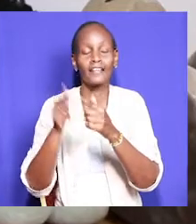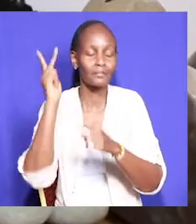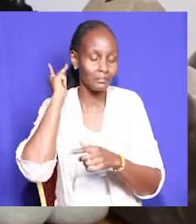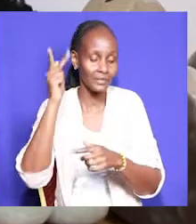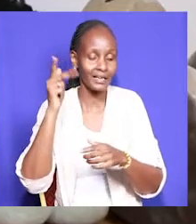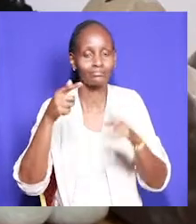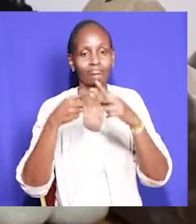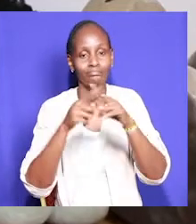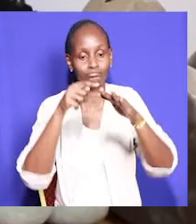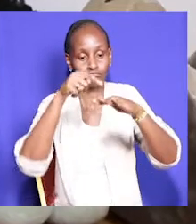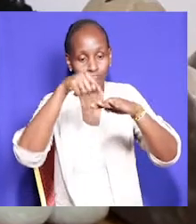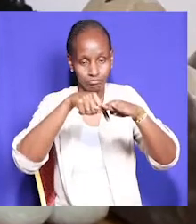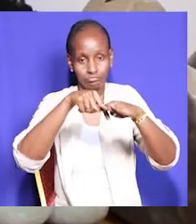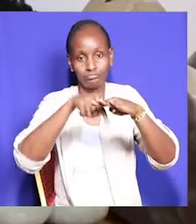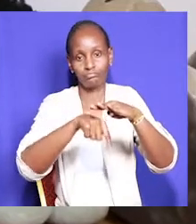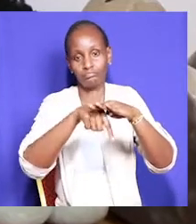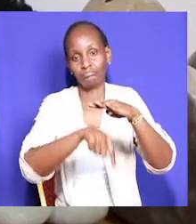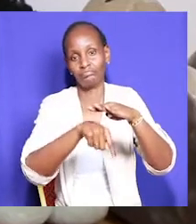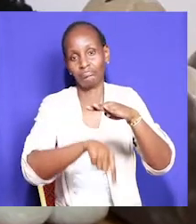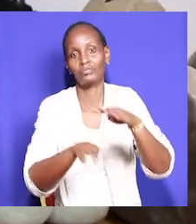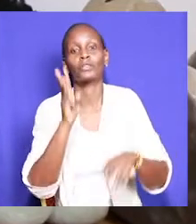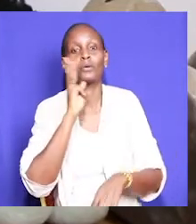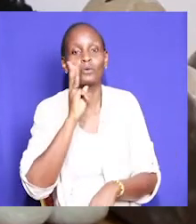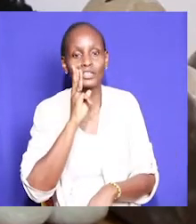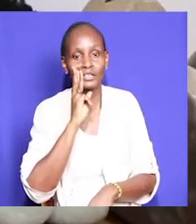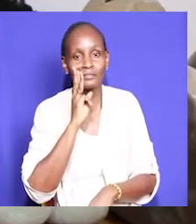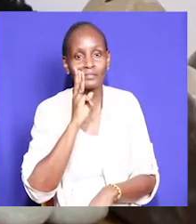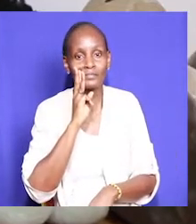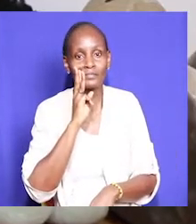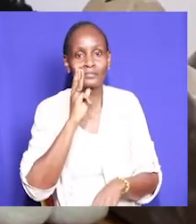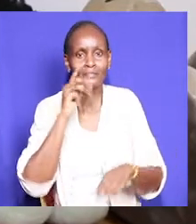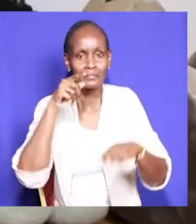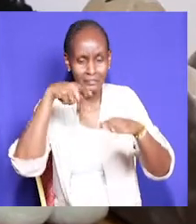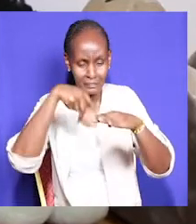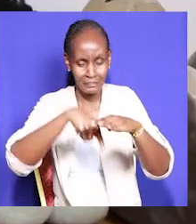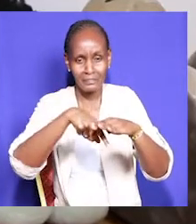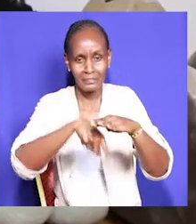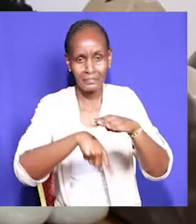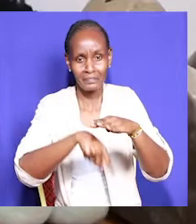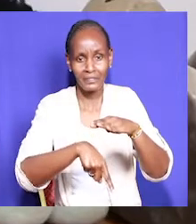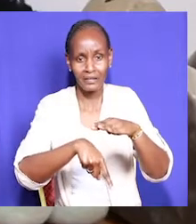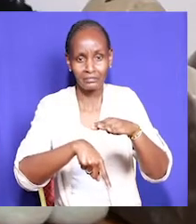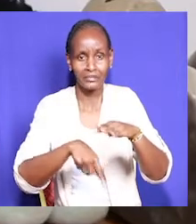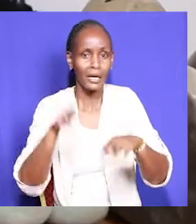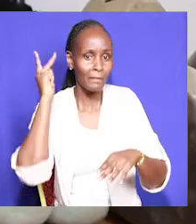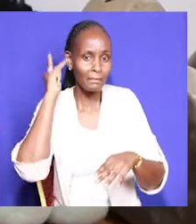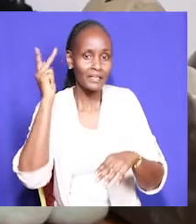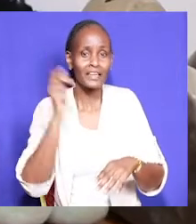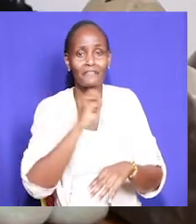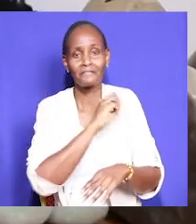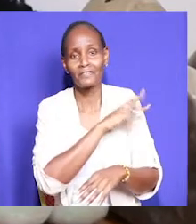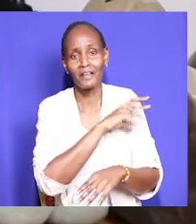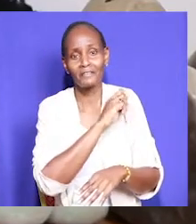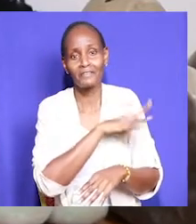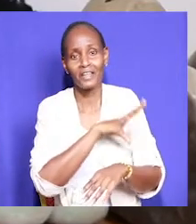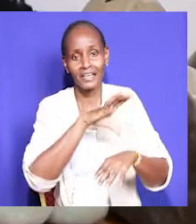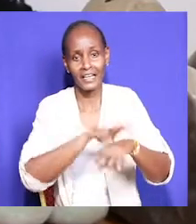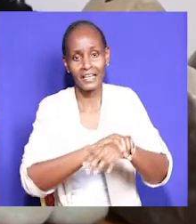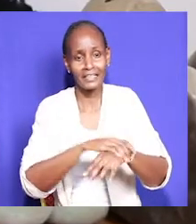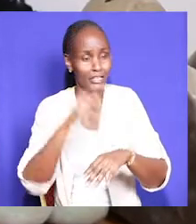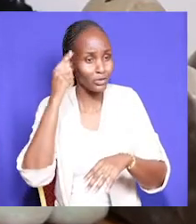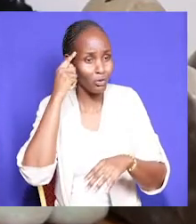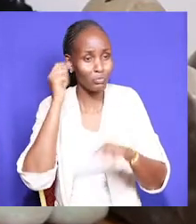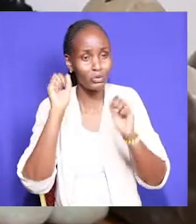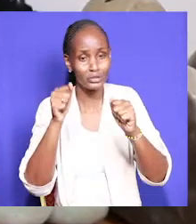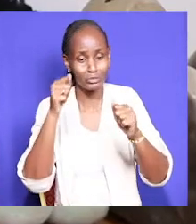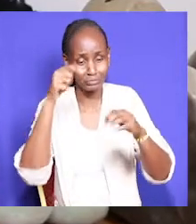sinking, going deep in the water, sinking, sinking. And Peter was so scared. He thought that he was going to drown.